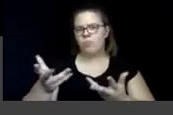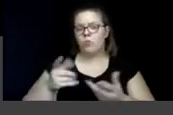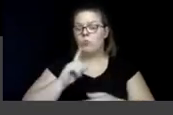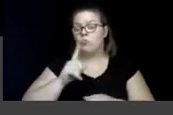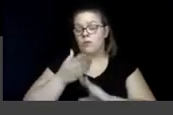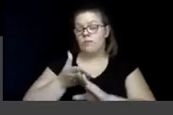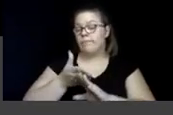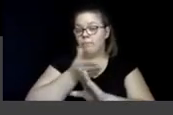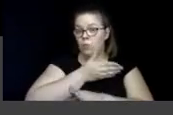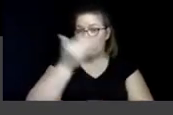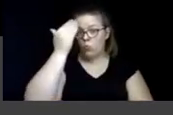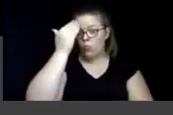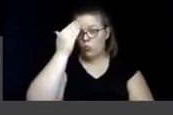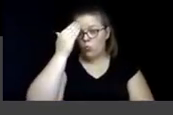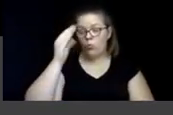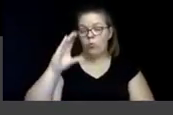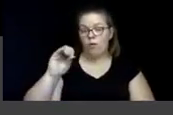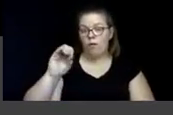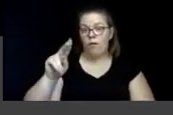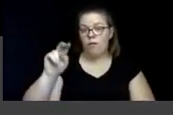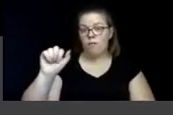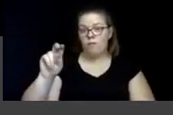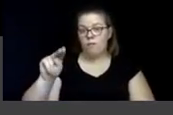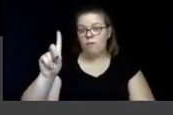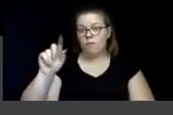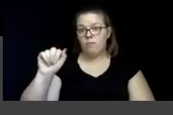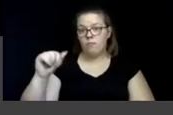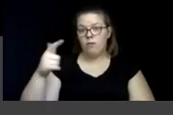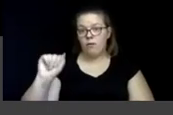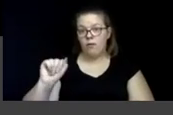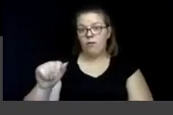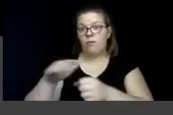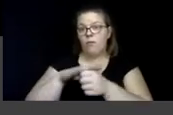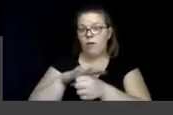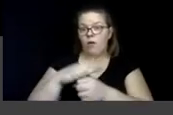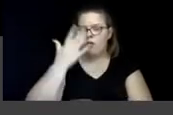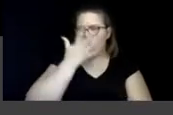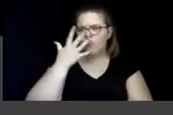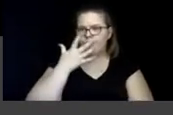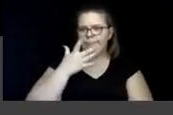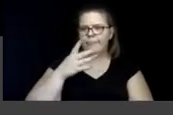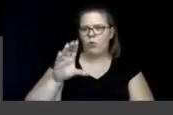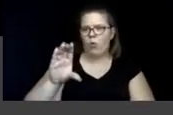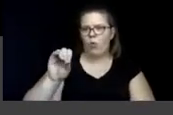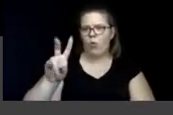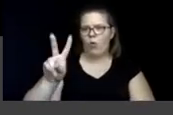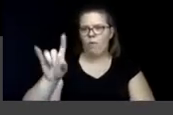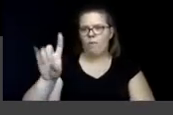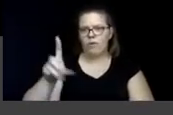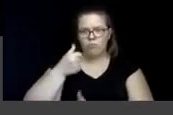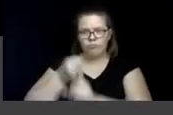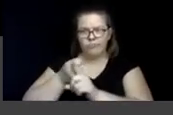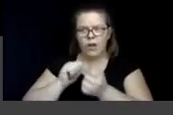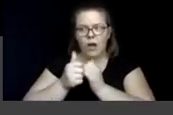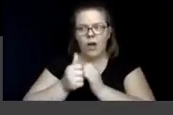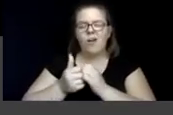before we knew what Onondaga County was going to look like with COVID. The governor and the mayor, so